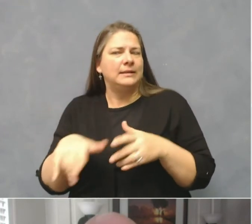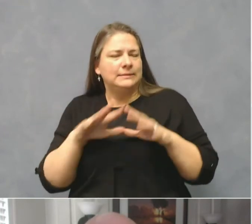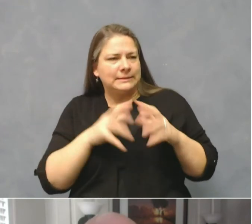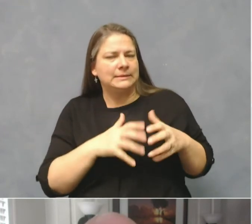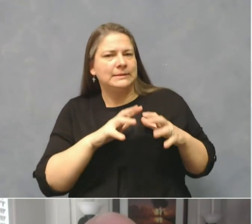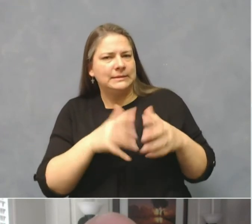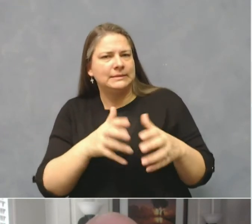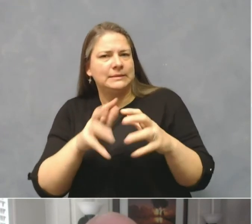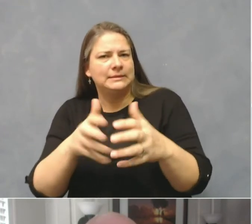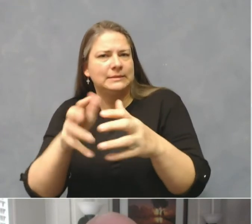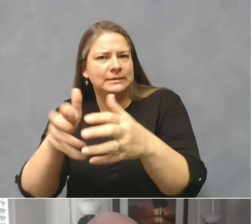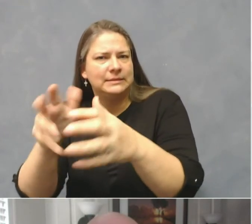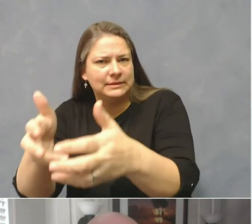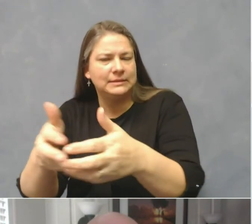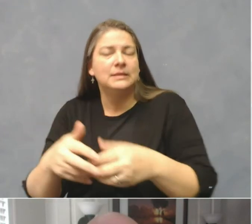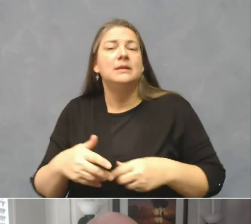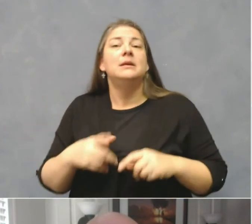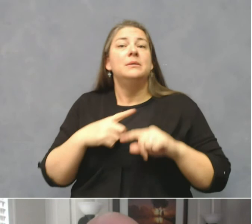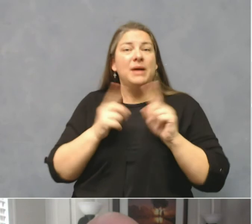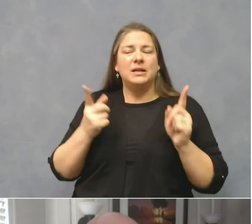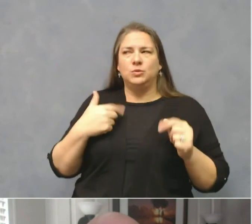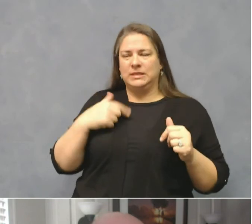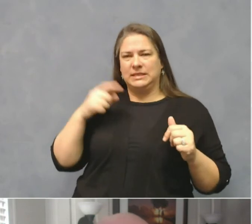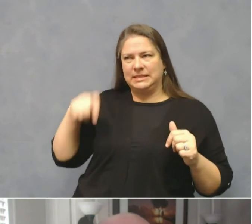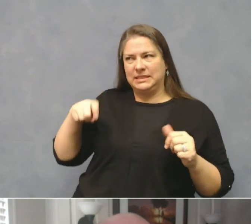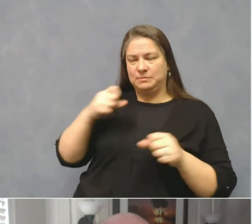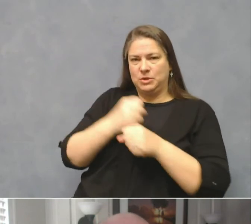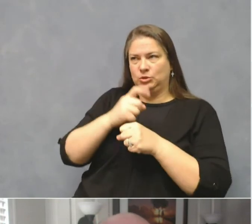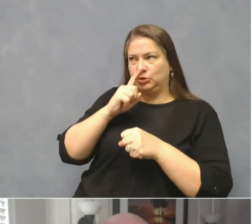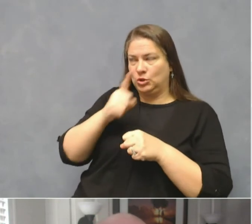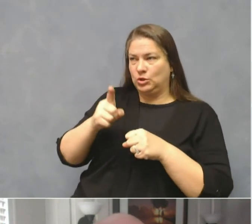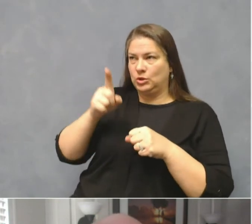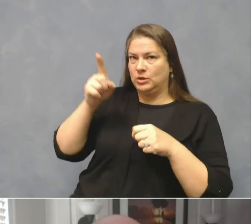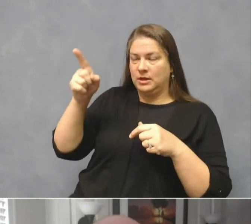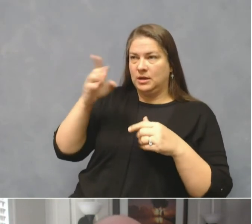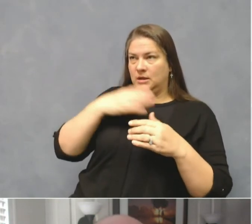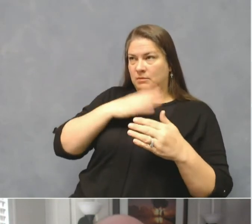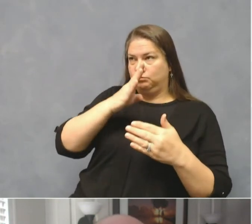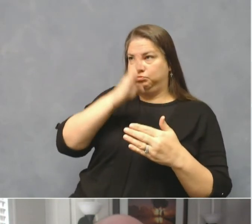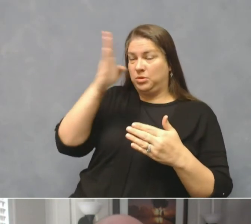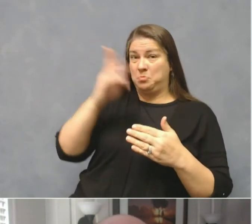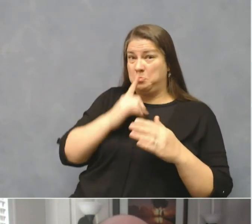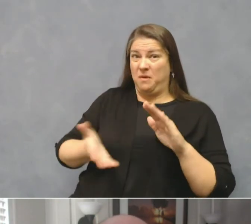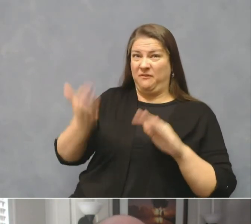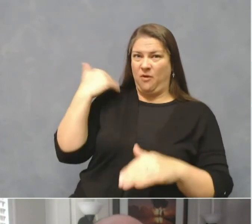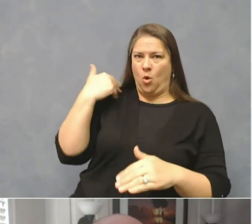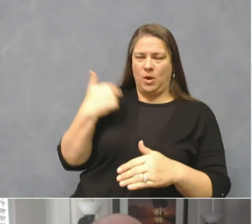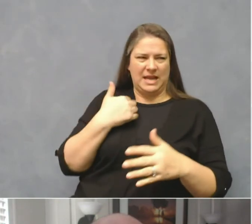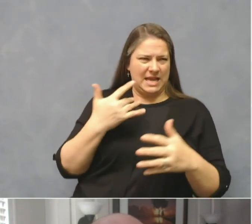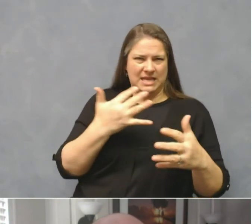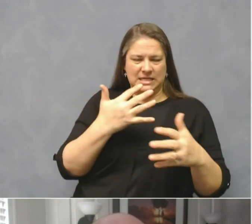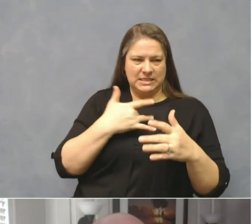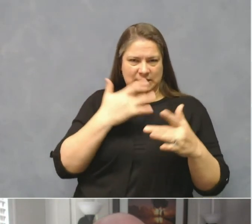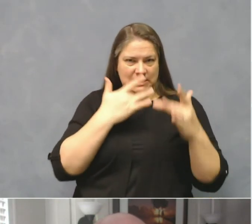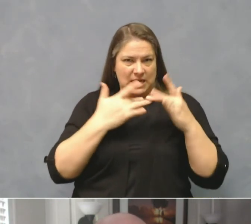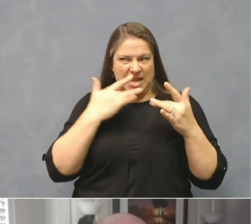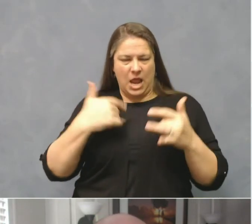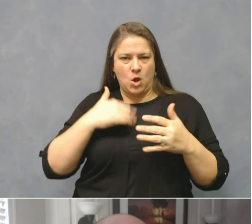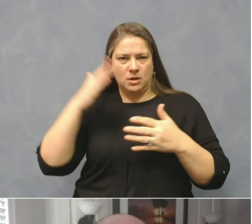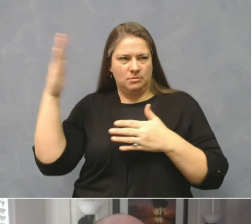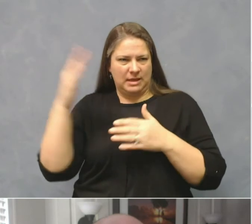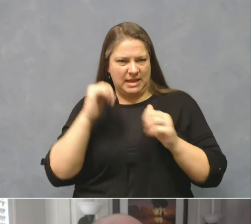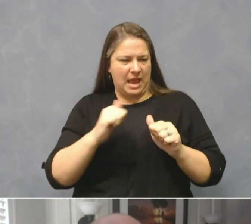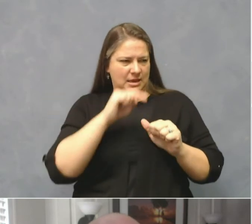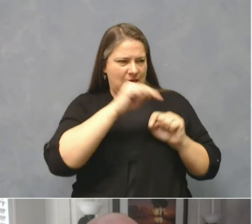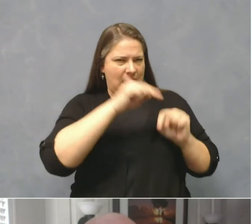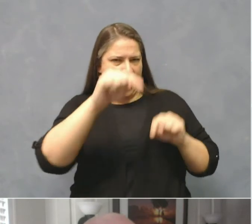a lot more people numerous months into this than we could at the beginning. So now I'm going to go quickly over these slides. So